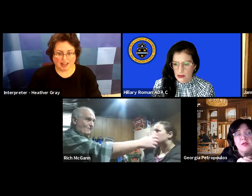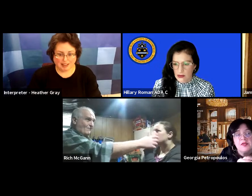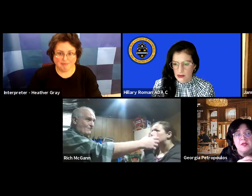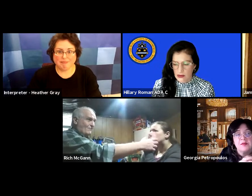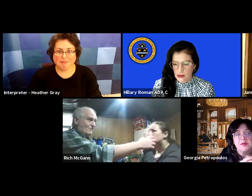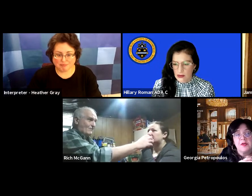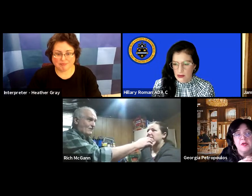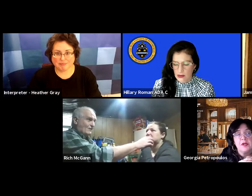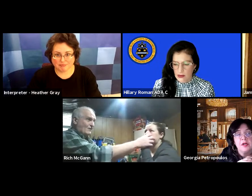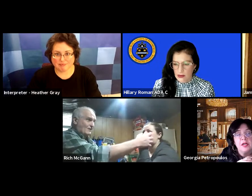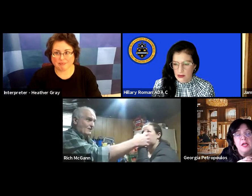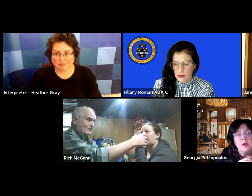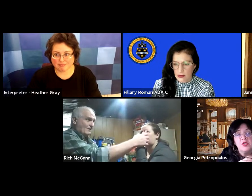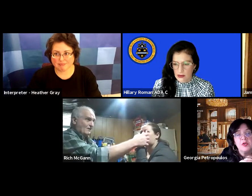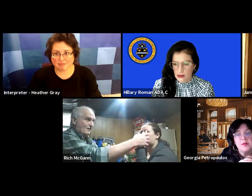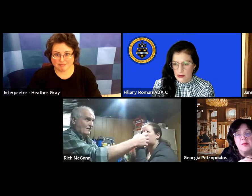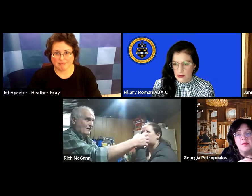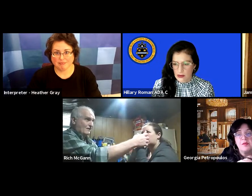Okay.